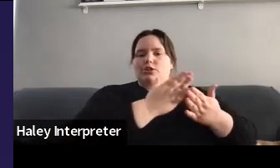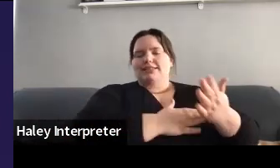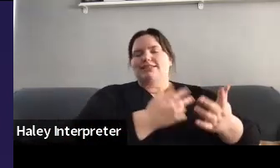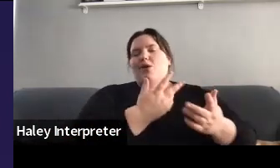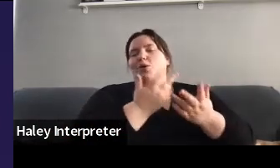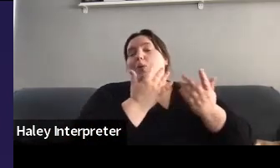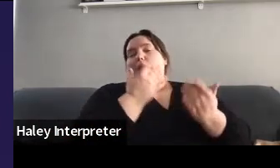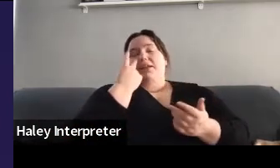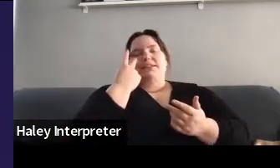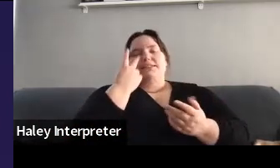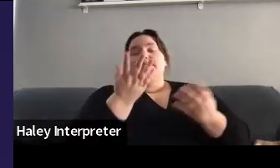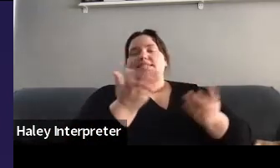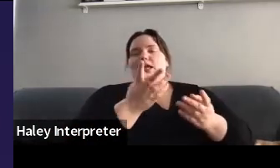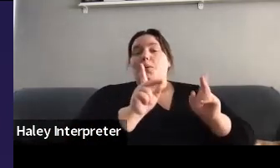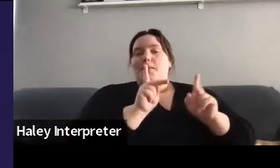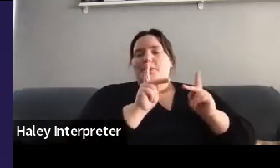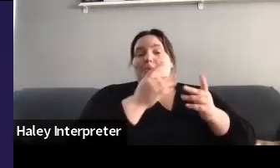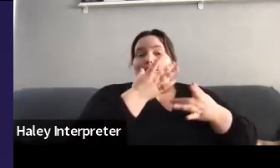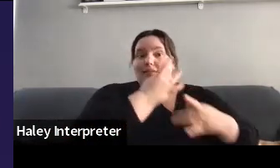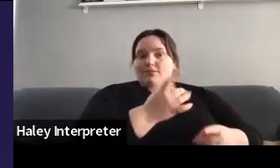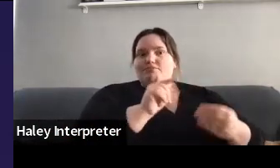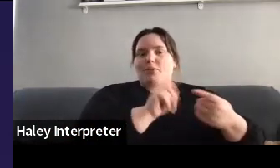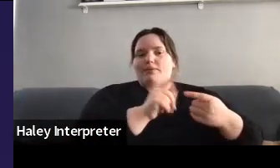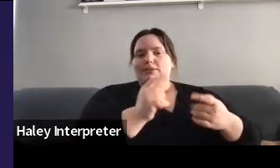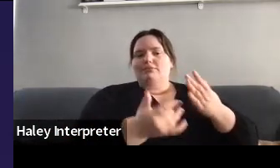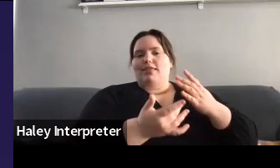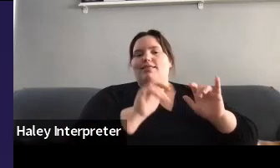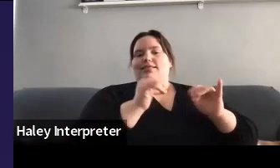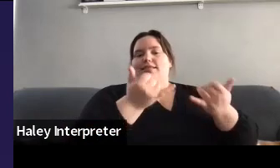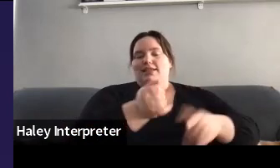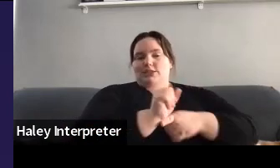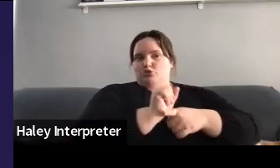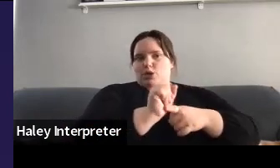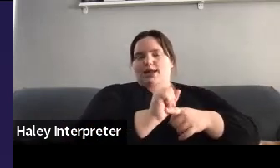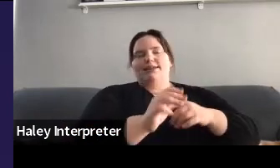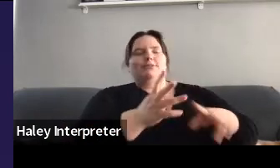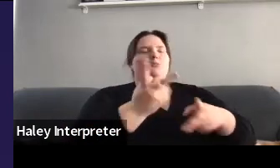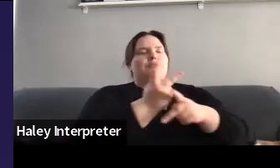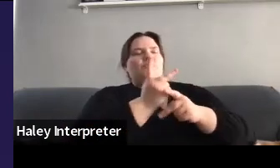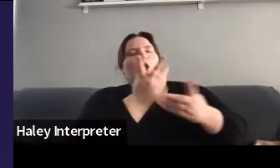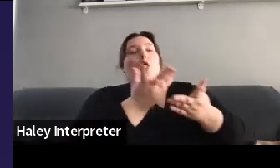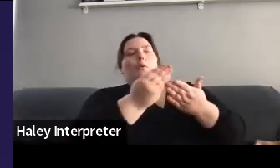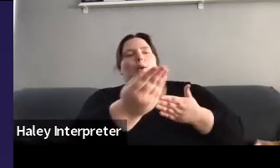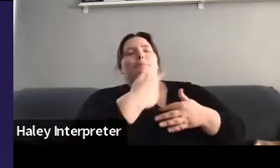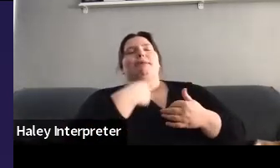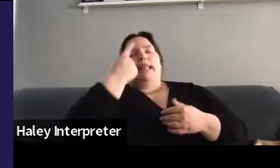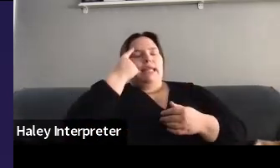see what people were interested in when we did this training to kind of gauge what we were going to buy. But I think that's something